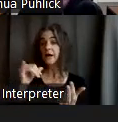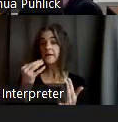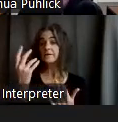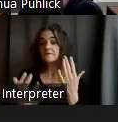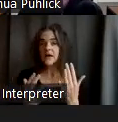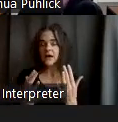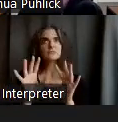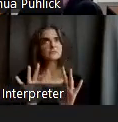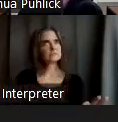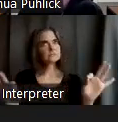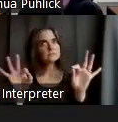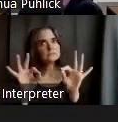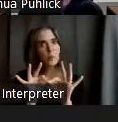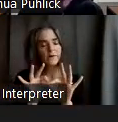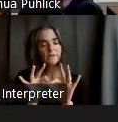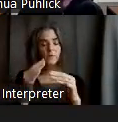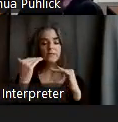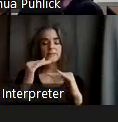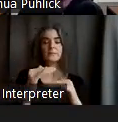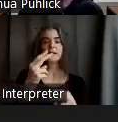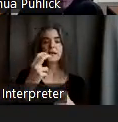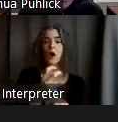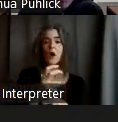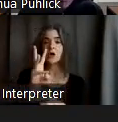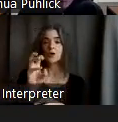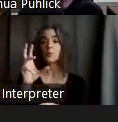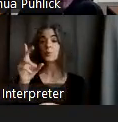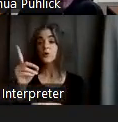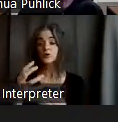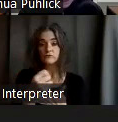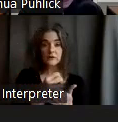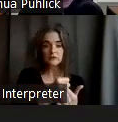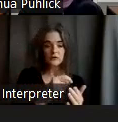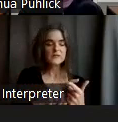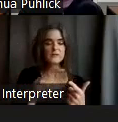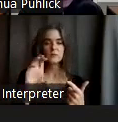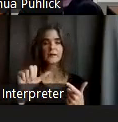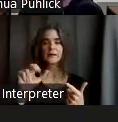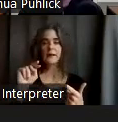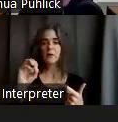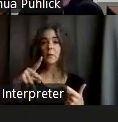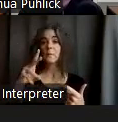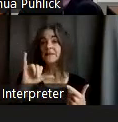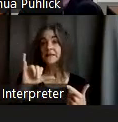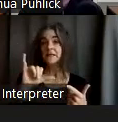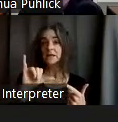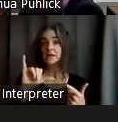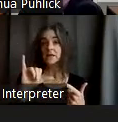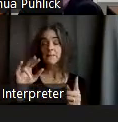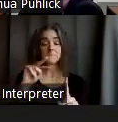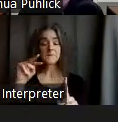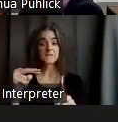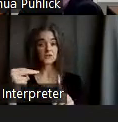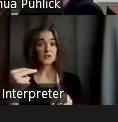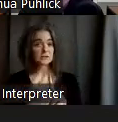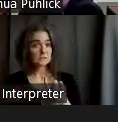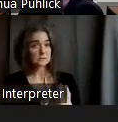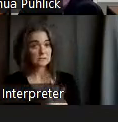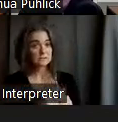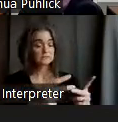hardwood recruitment to mid-story canopy positions. We want to maintain